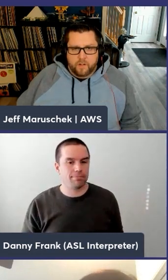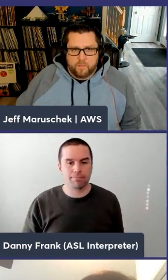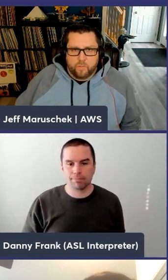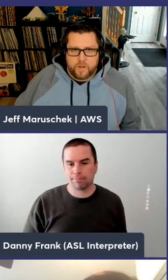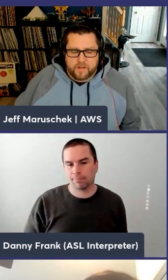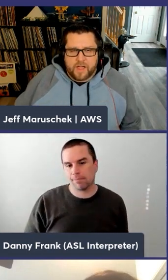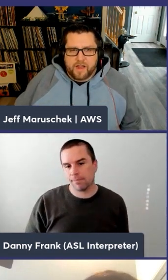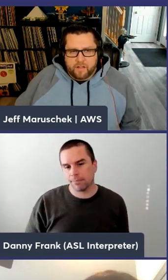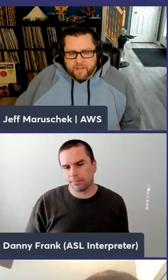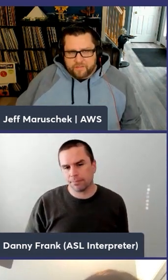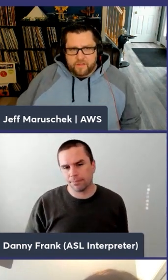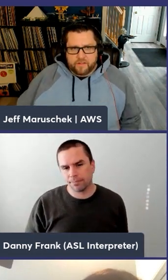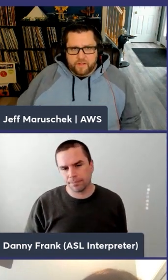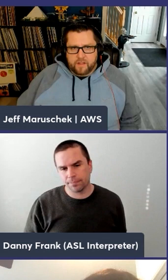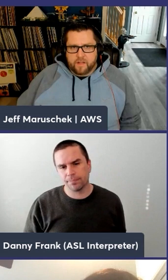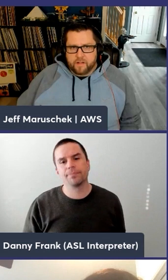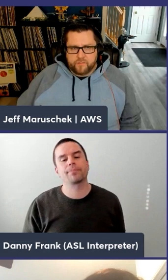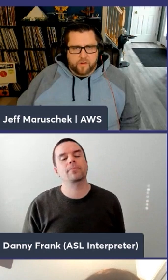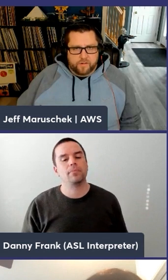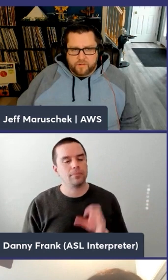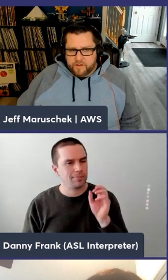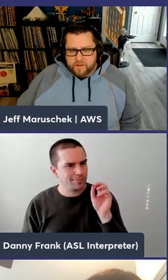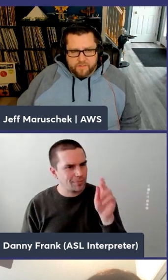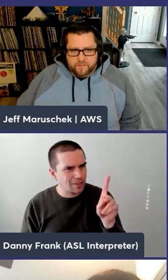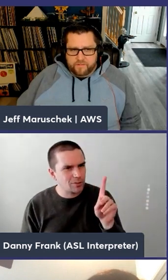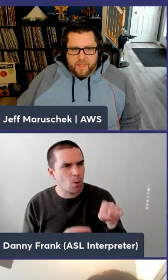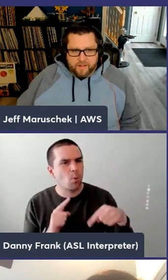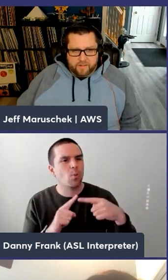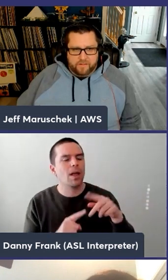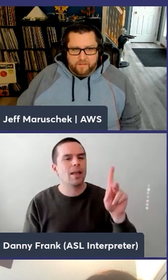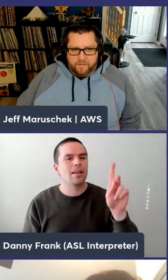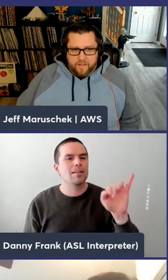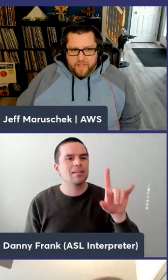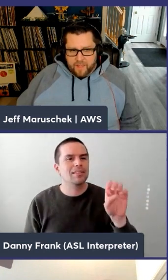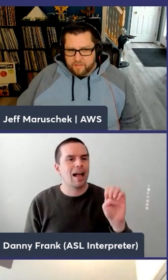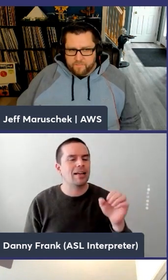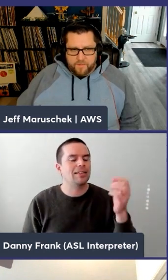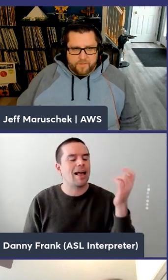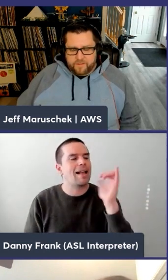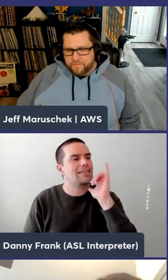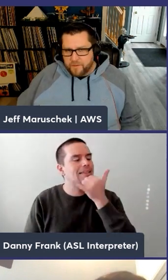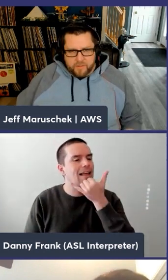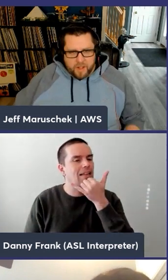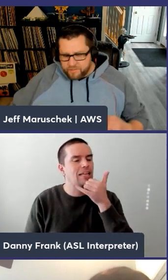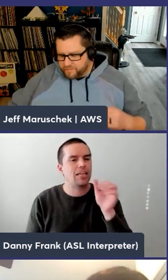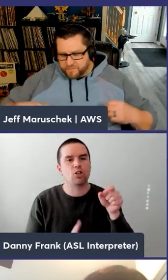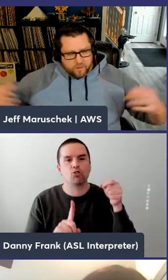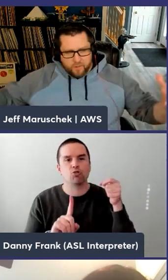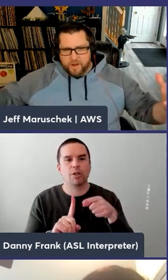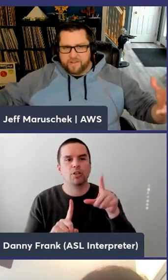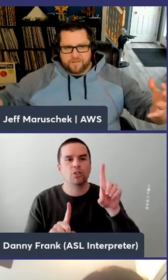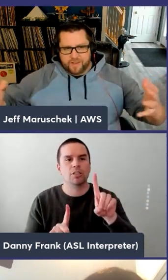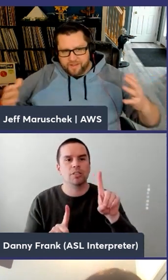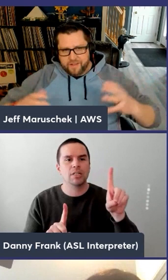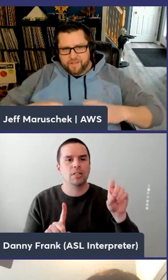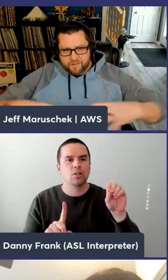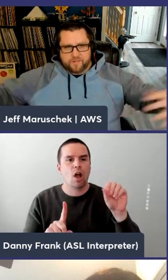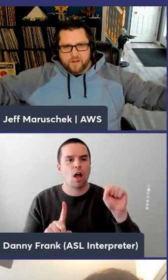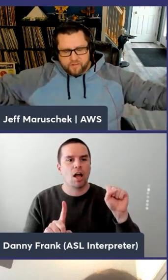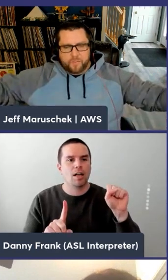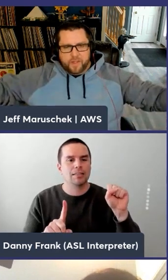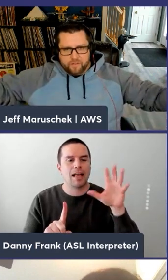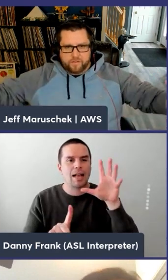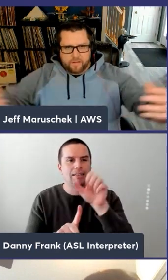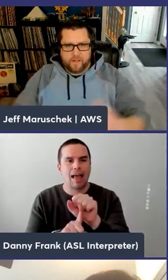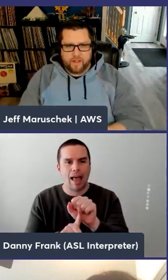So Right? when Kyle accidentally triggers a DDoS attack and the VPC flow logs just go crazy, this